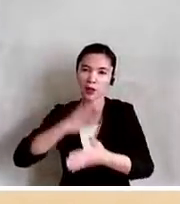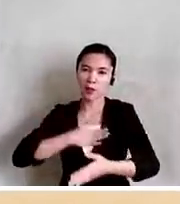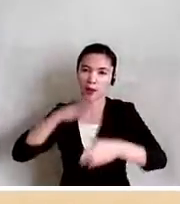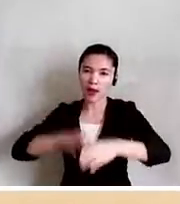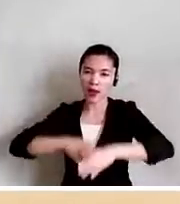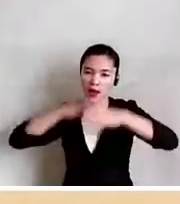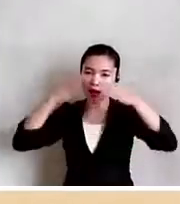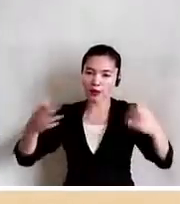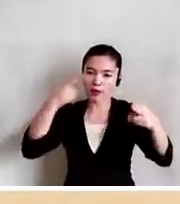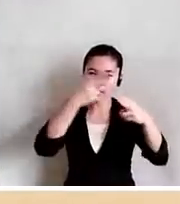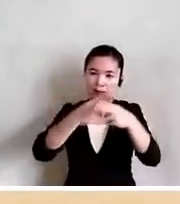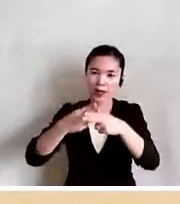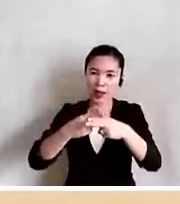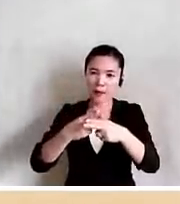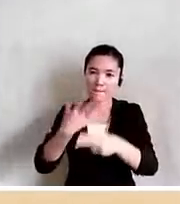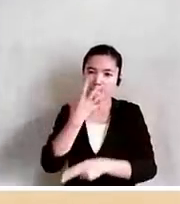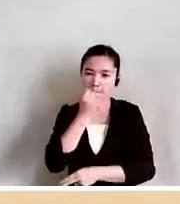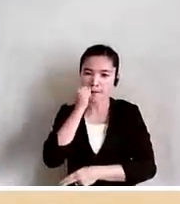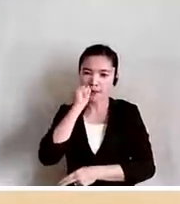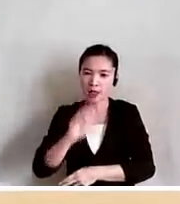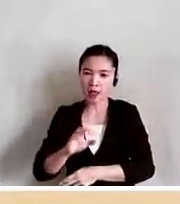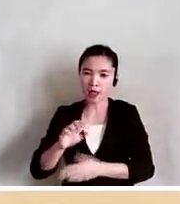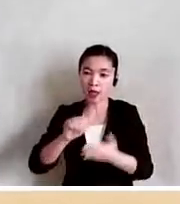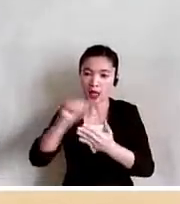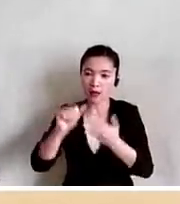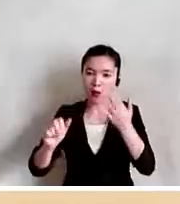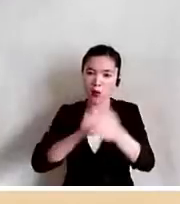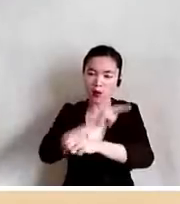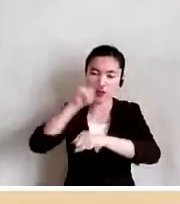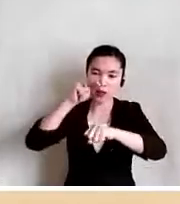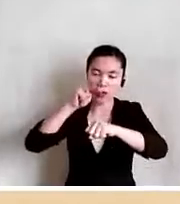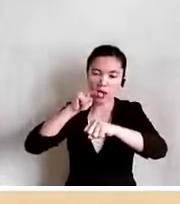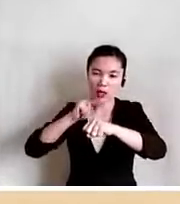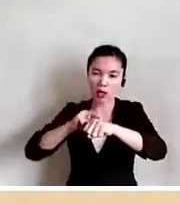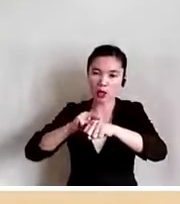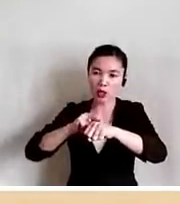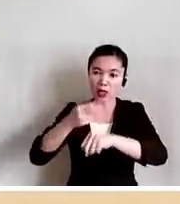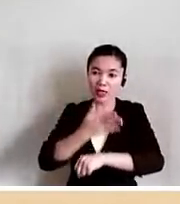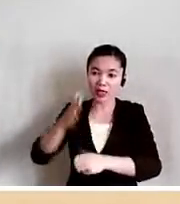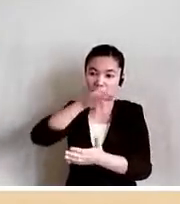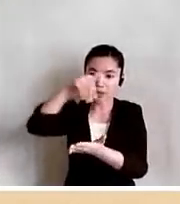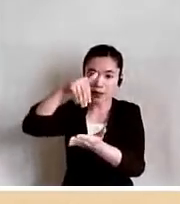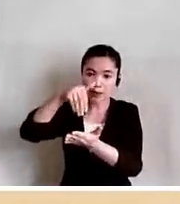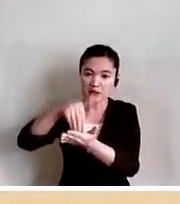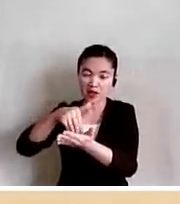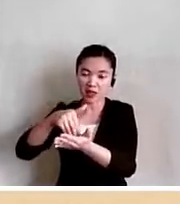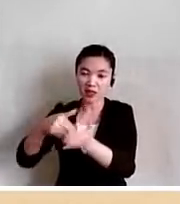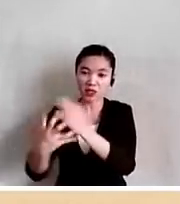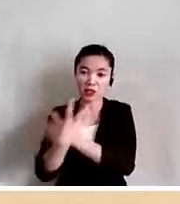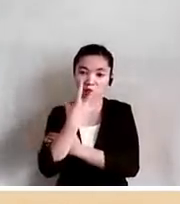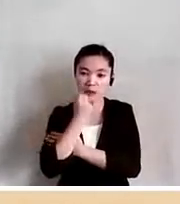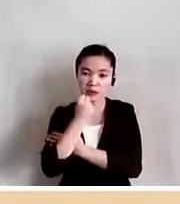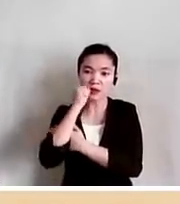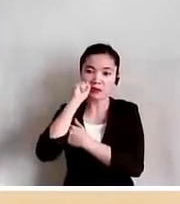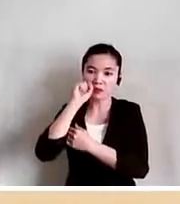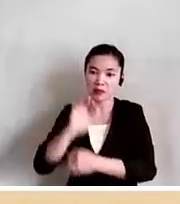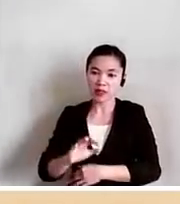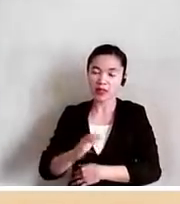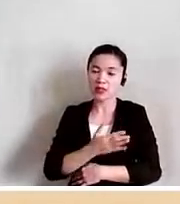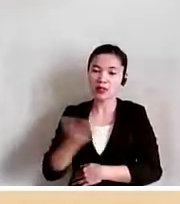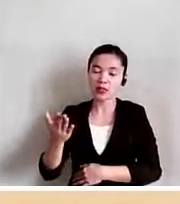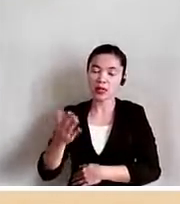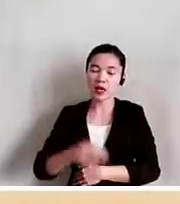profane among the nations, in whose midst you have profaned it. Thus